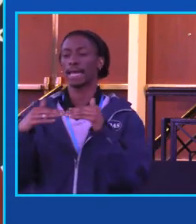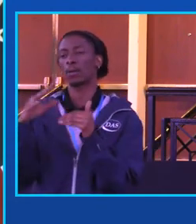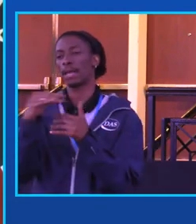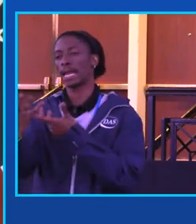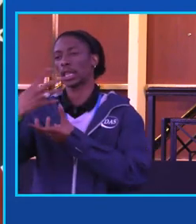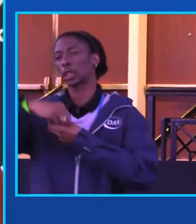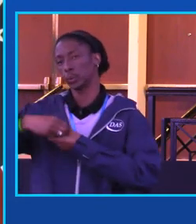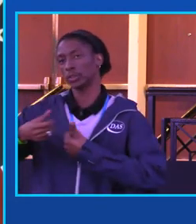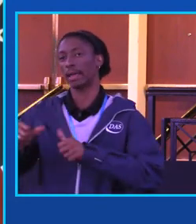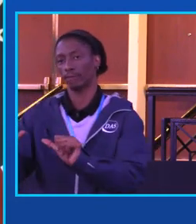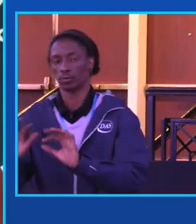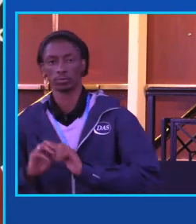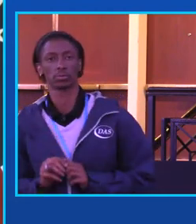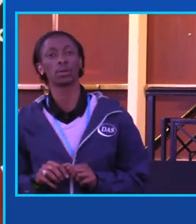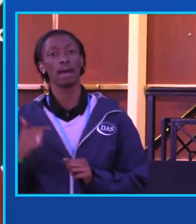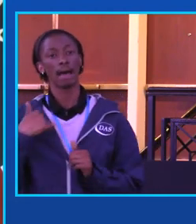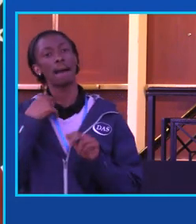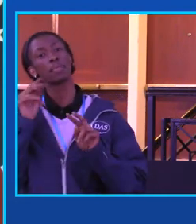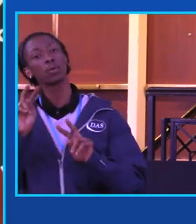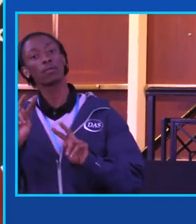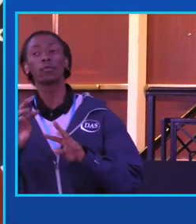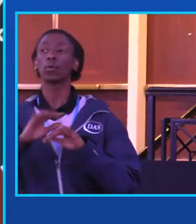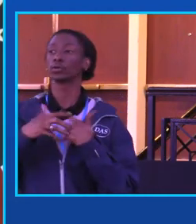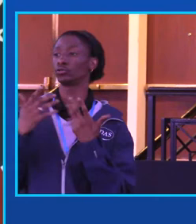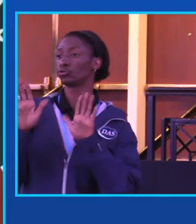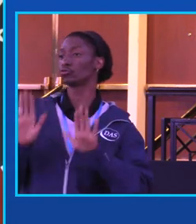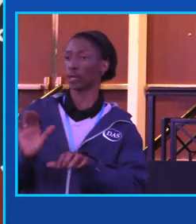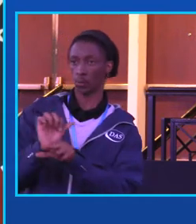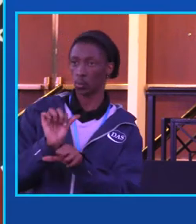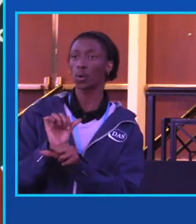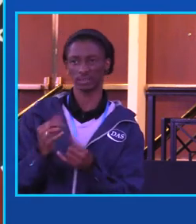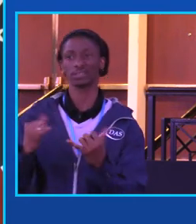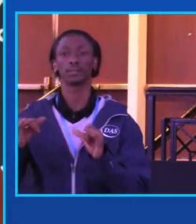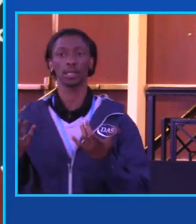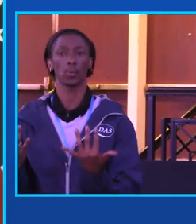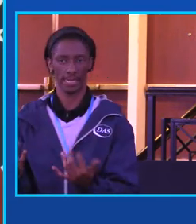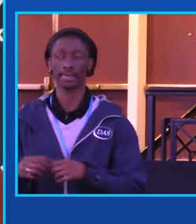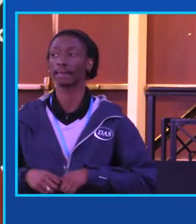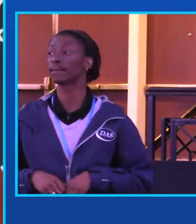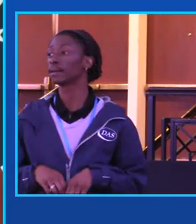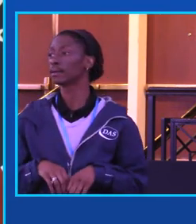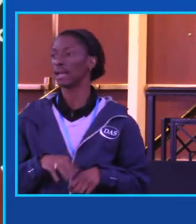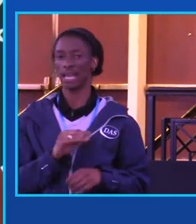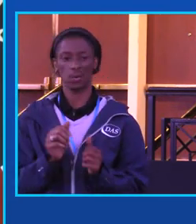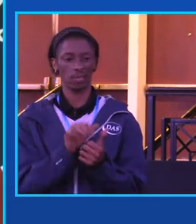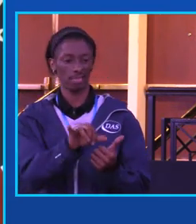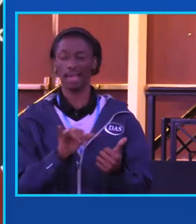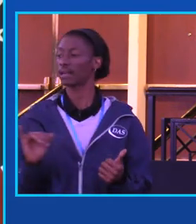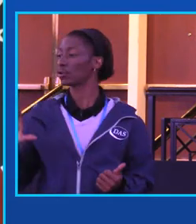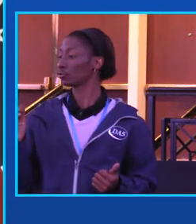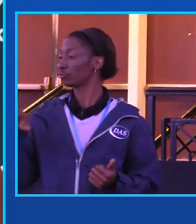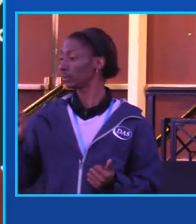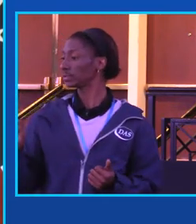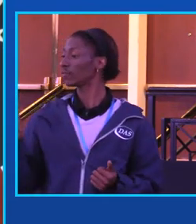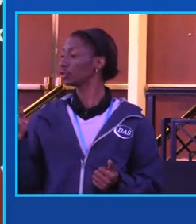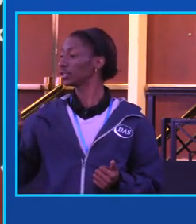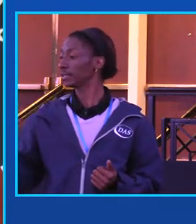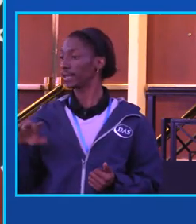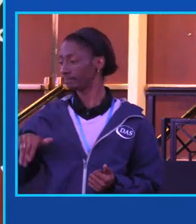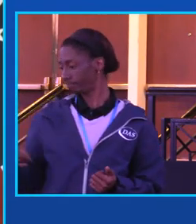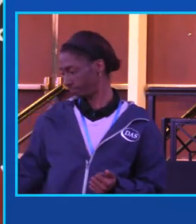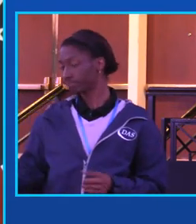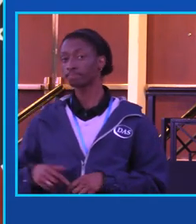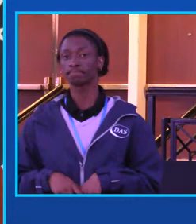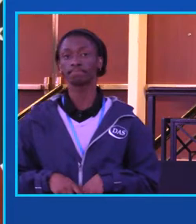inclusion initiatives. I'm looking forward to great work still to come. And with that, Chris and Virginia, I turn it over to